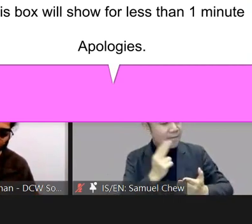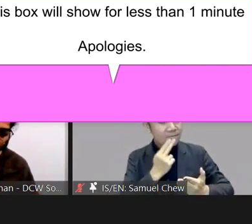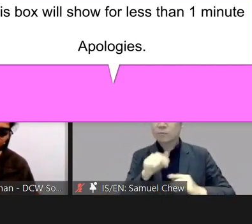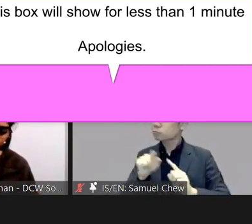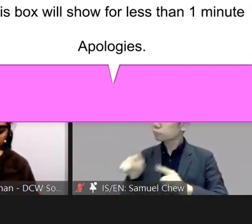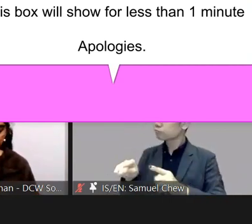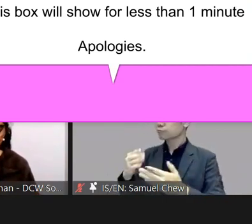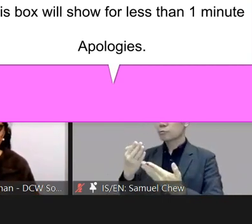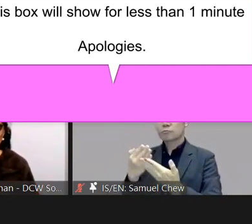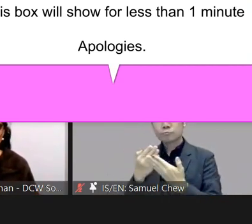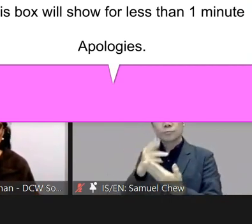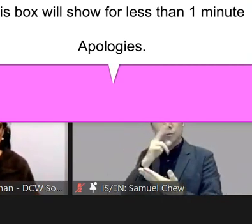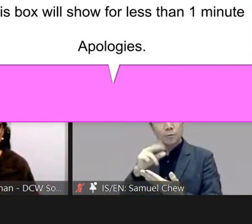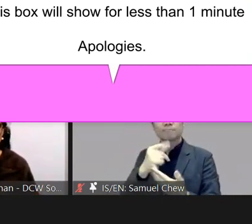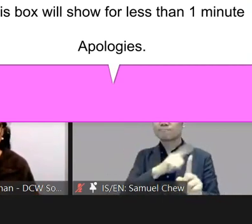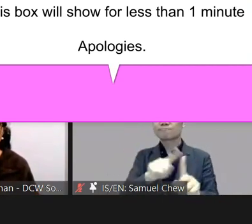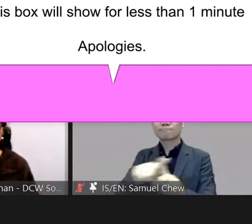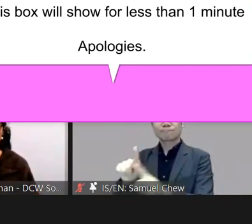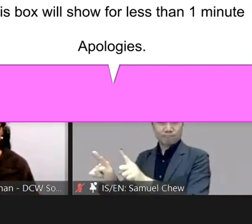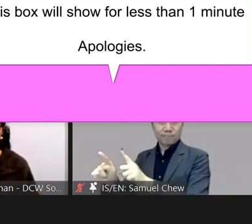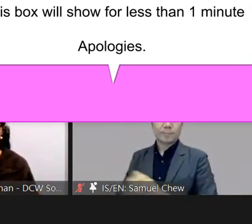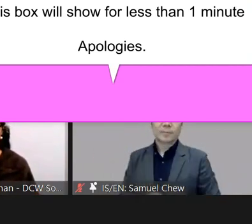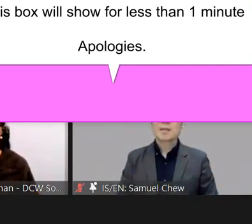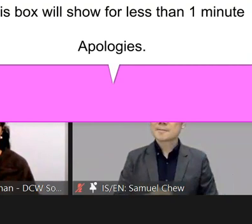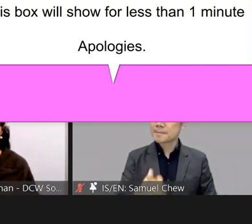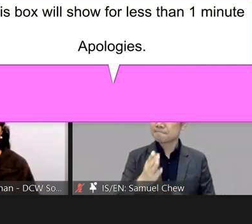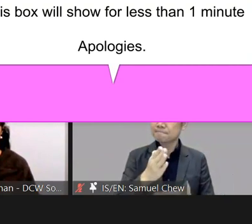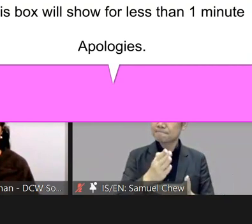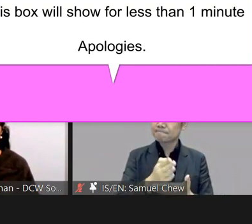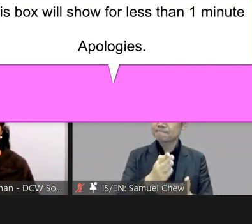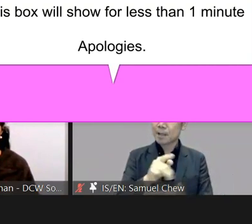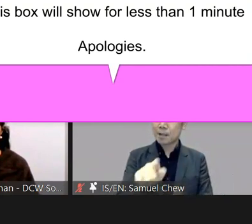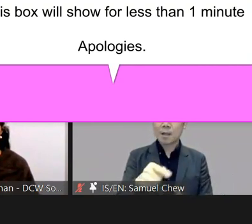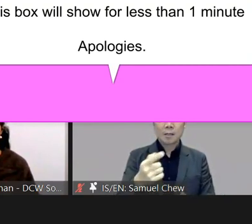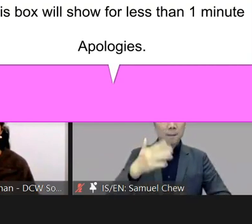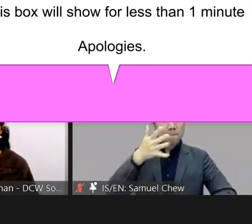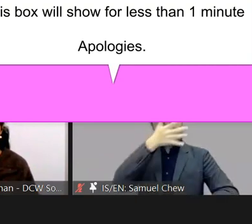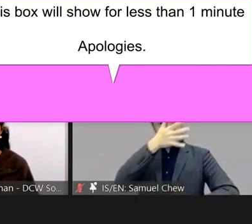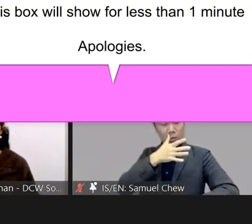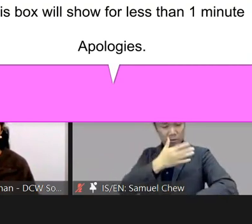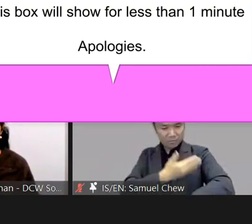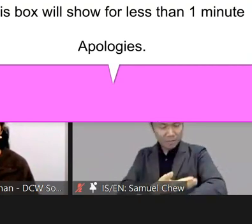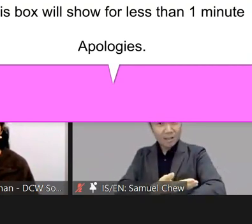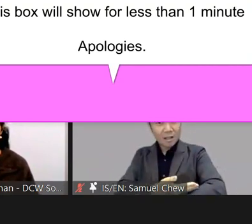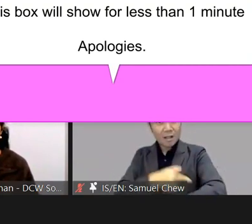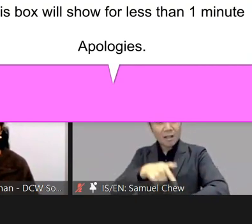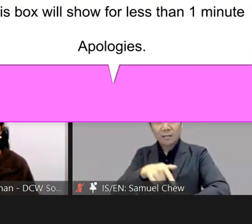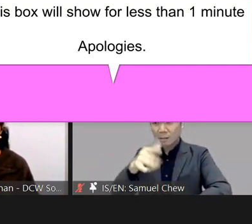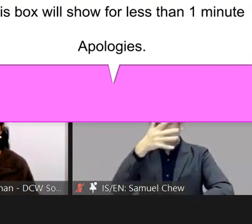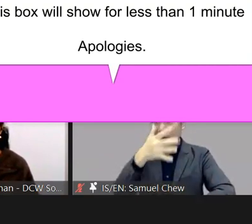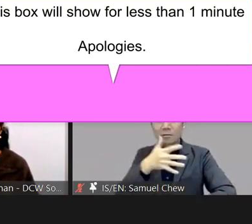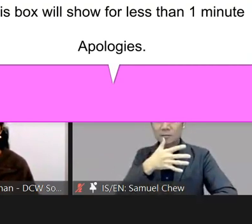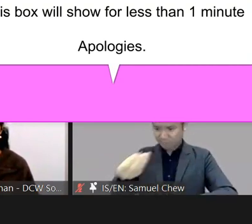lot of information. So in making informed choices, their decisions sometimes are skewed towards what is available to